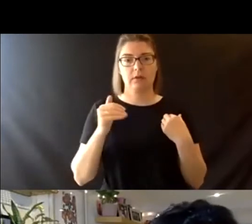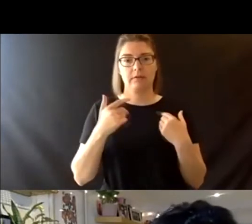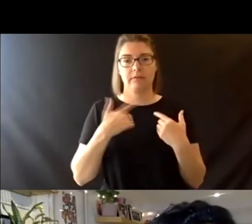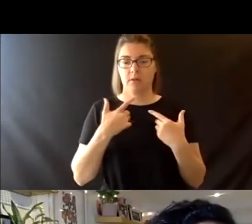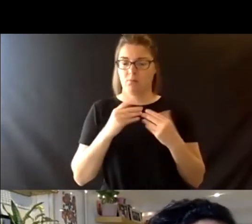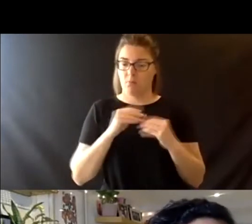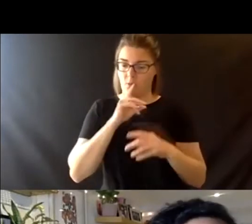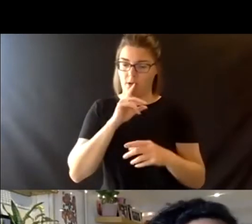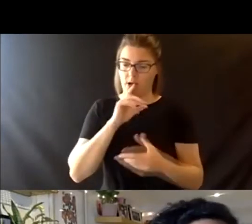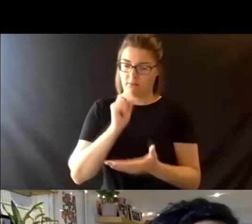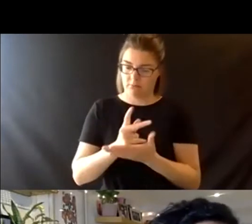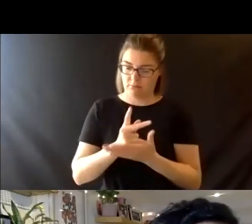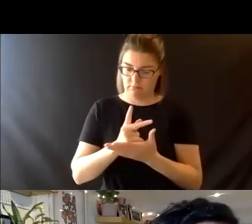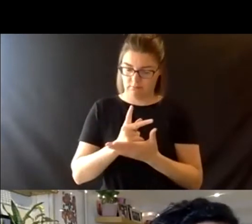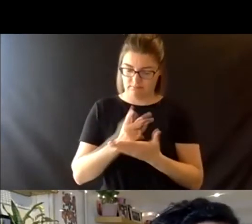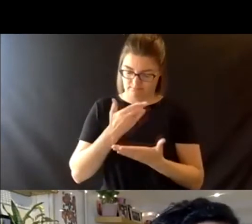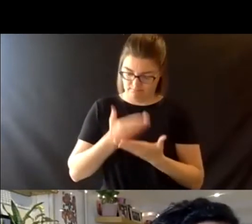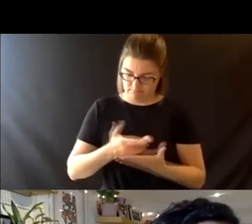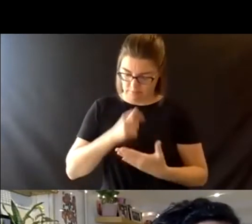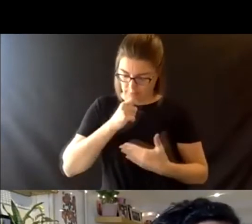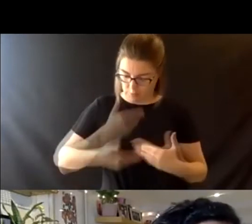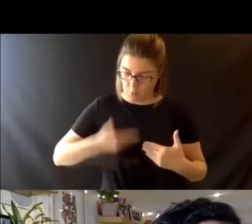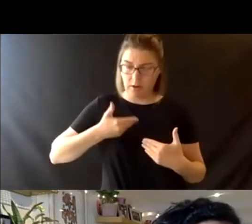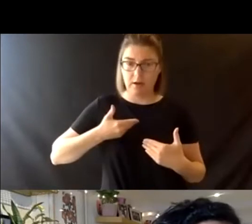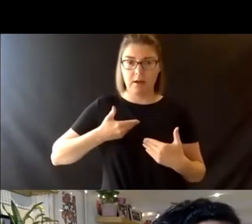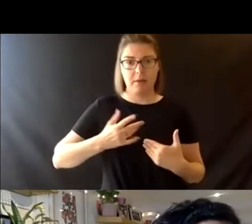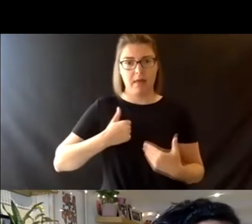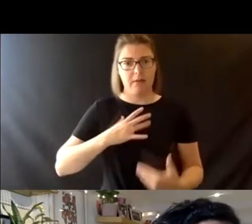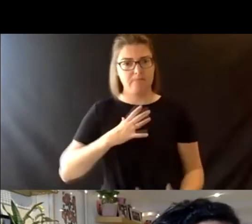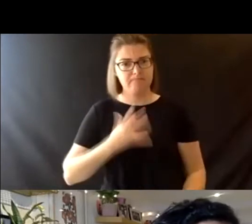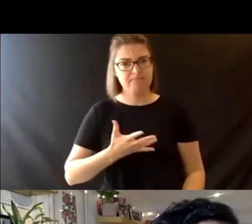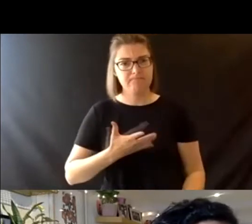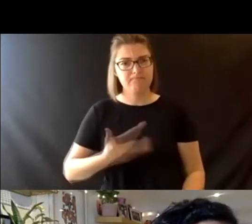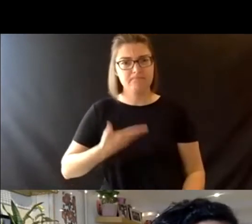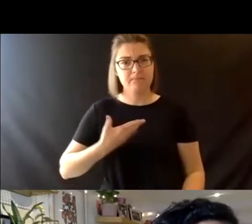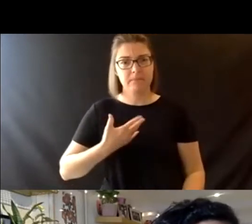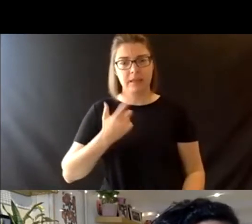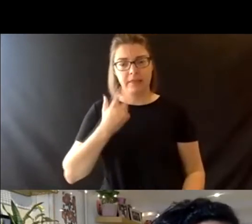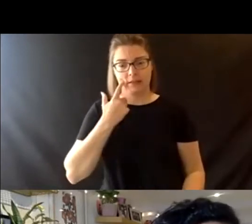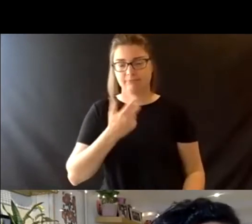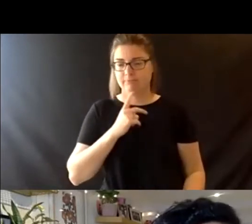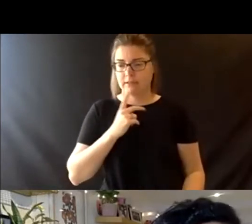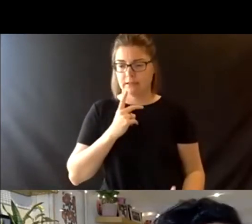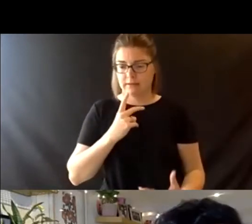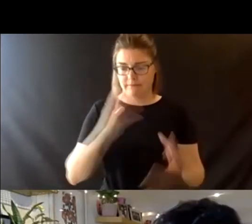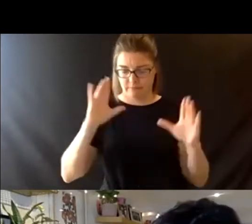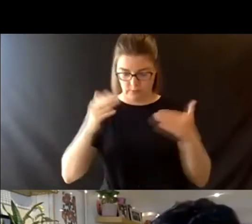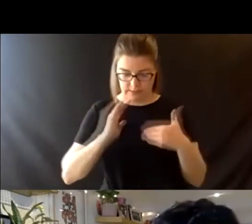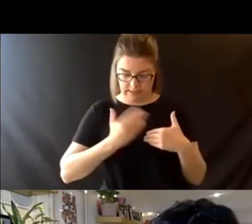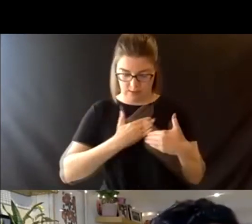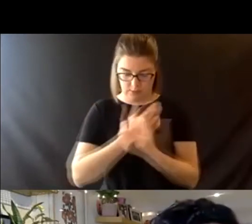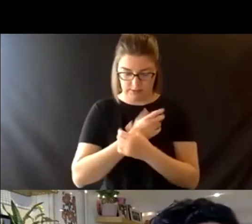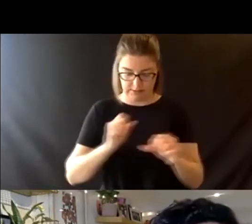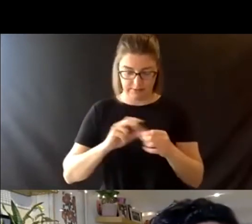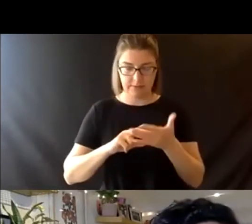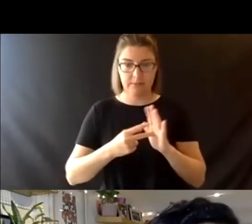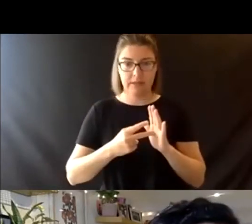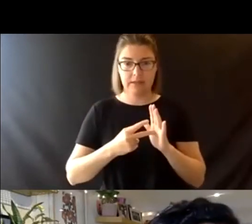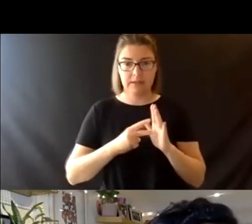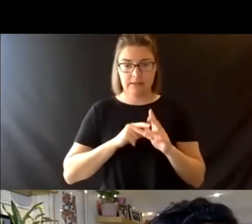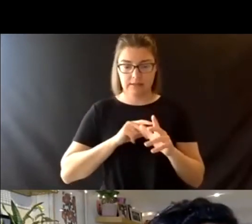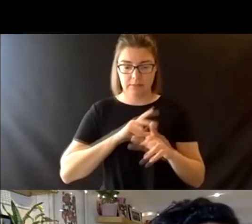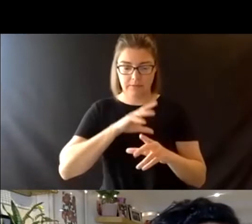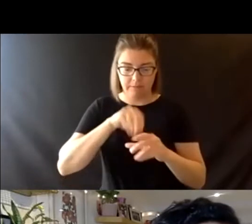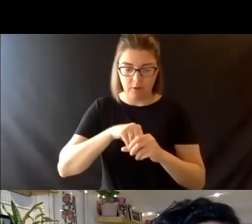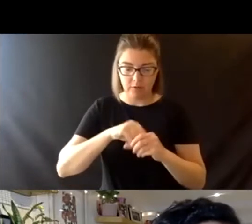and more validated in my own existence. You know, I think investing in our own safety also means investing in a community